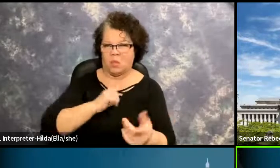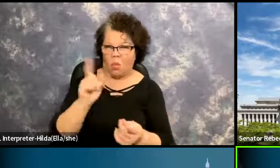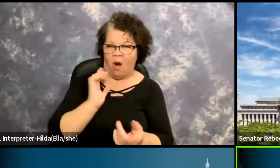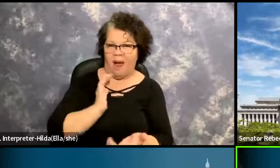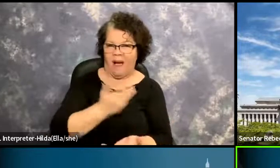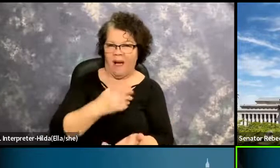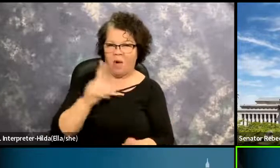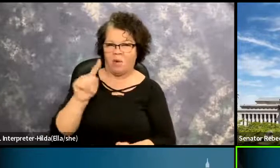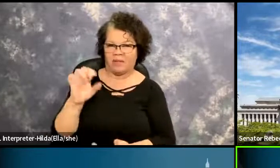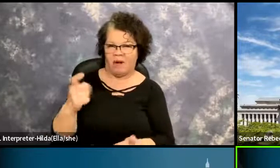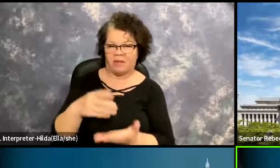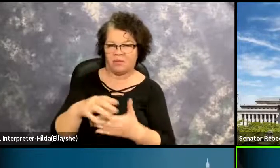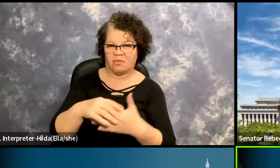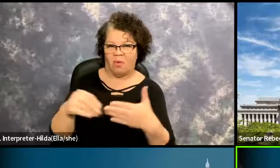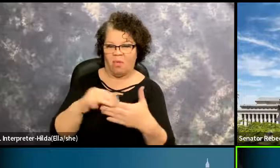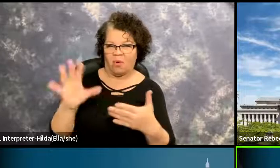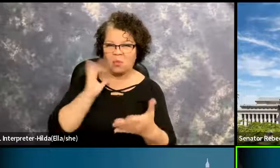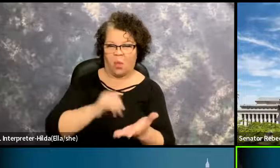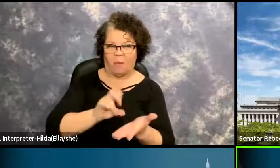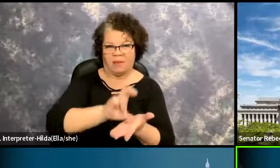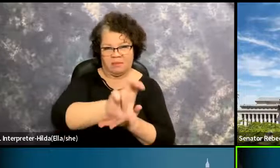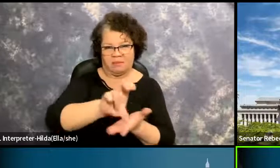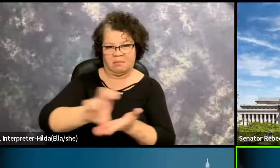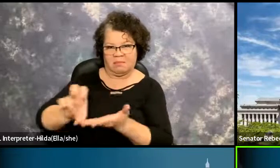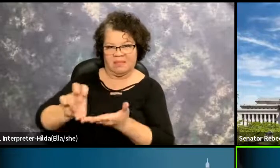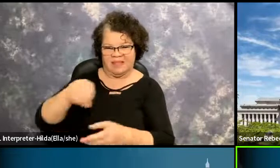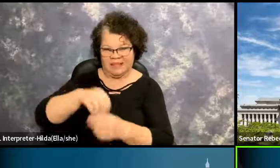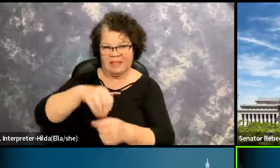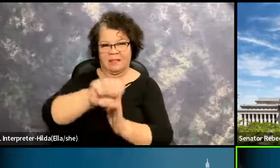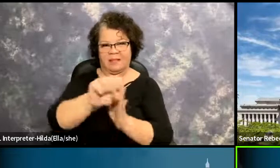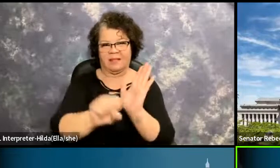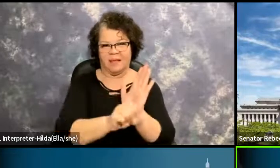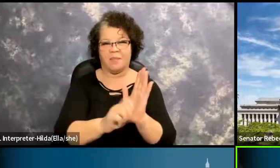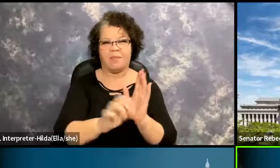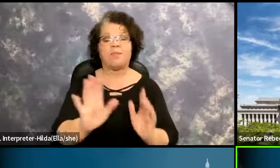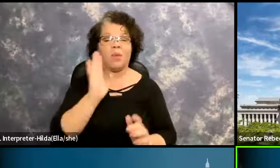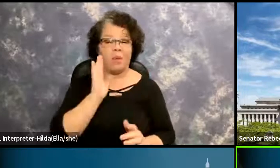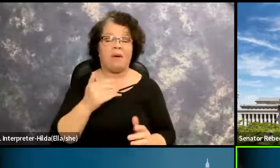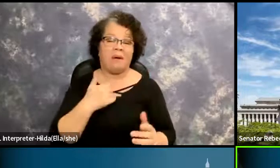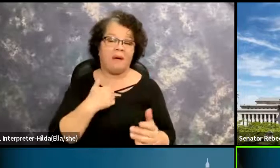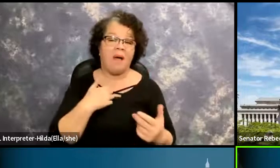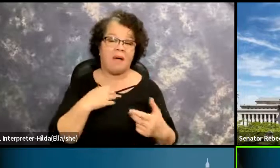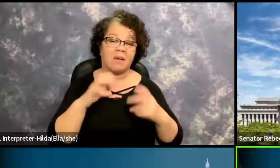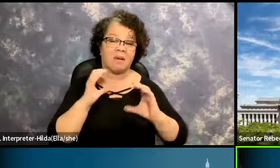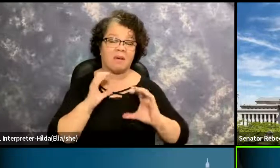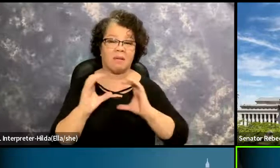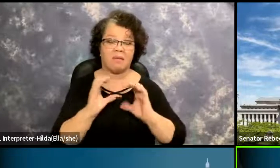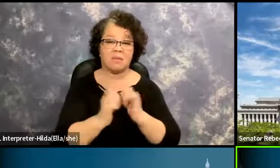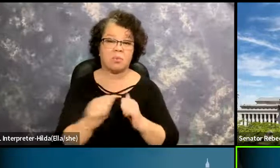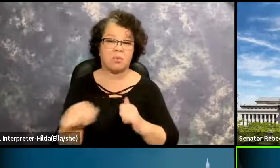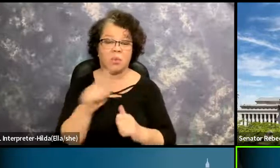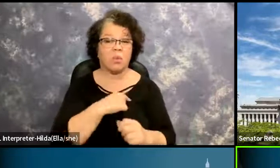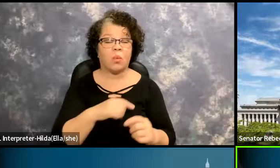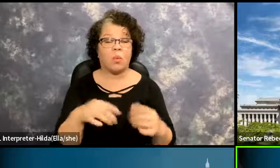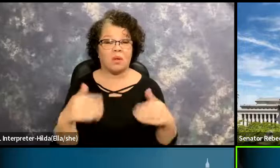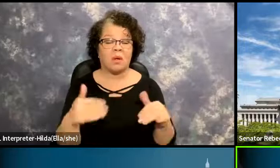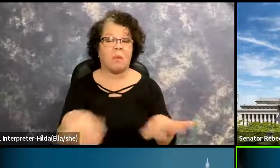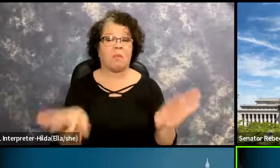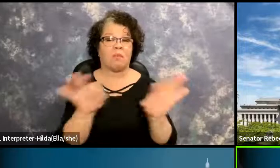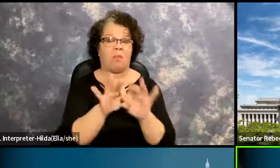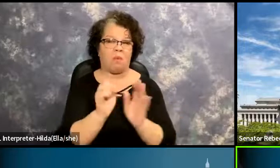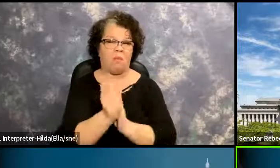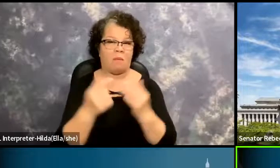of this state, to serve you, our neighbors. So we are having a conversation with you at a very pivotal moment in this legislative